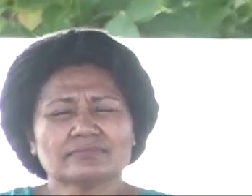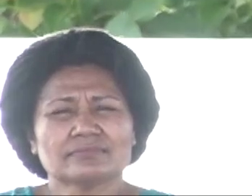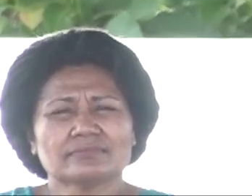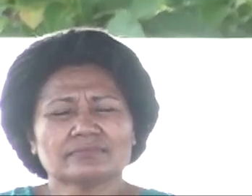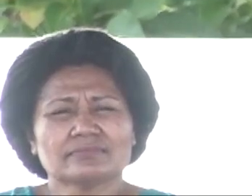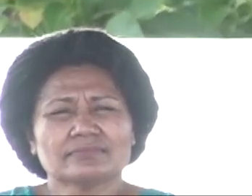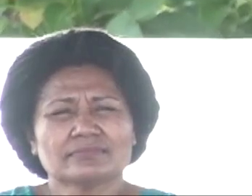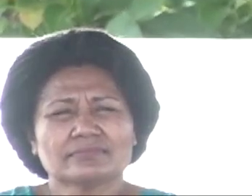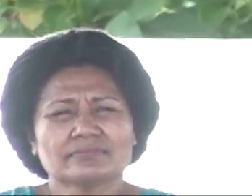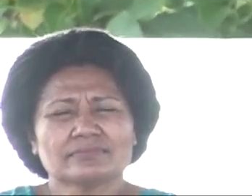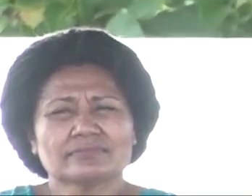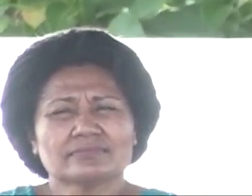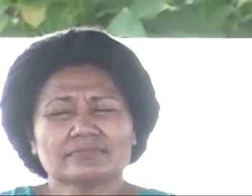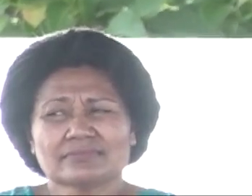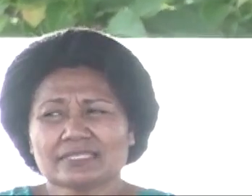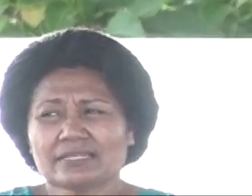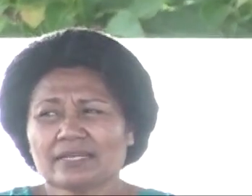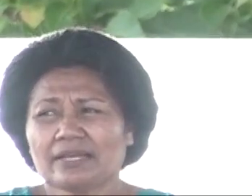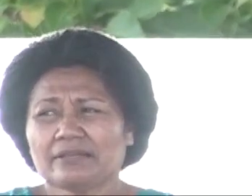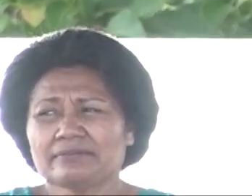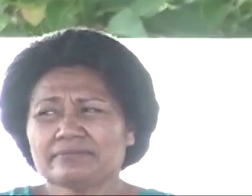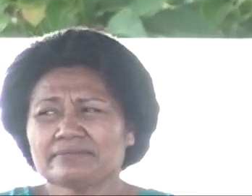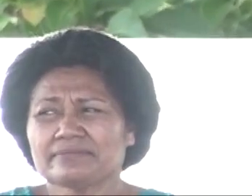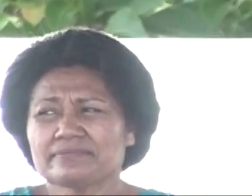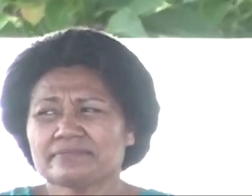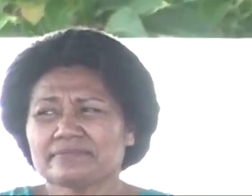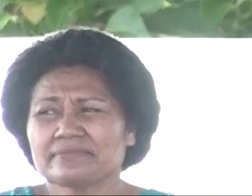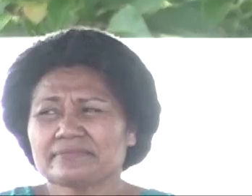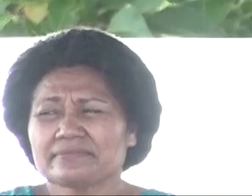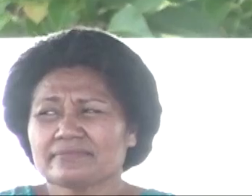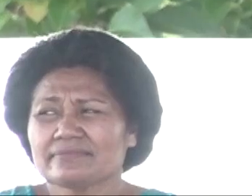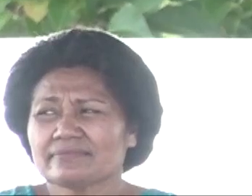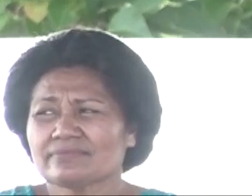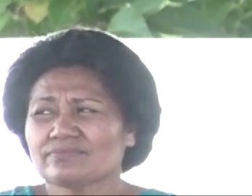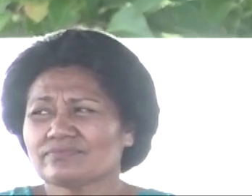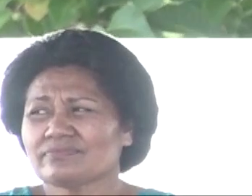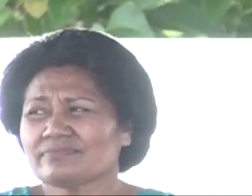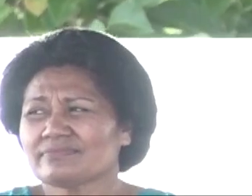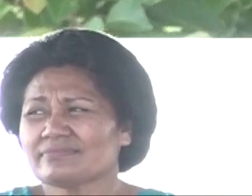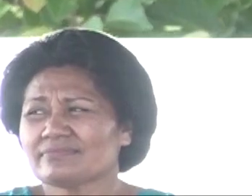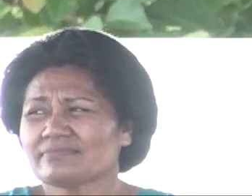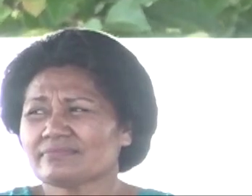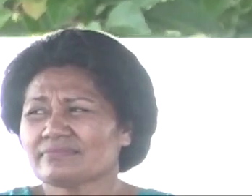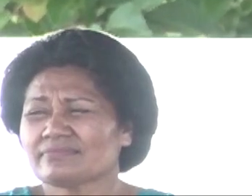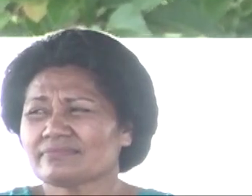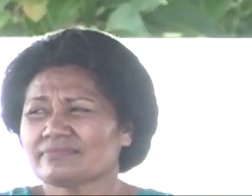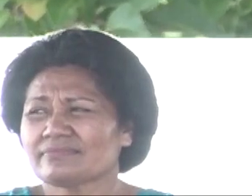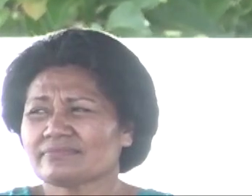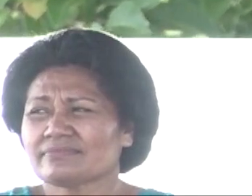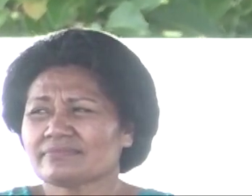New Guinea, and the Solomon Islands. Do enjoy your short stay in Fiji and embrace the